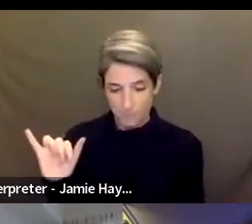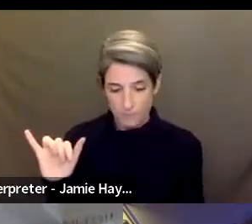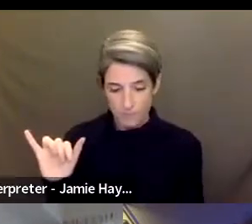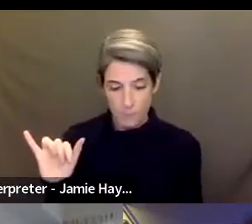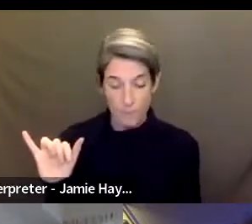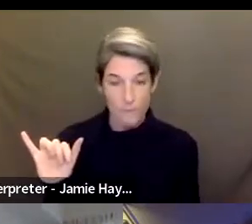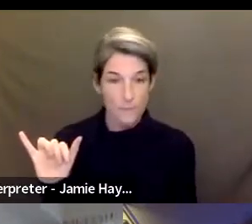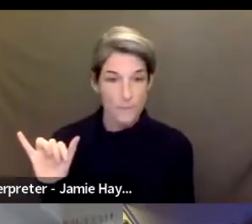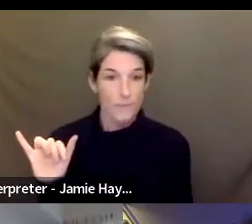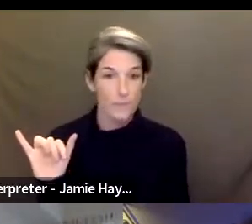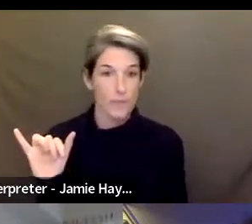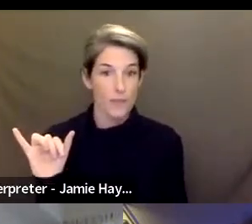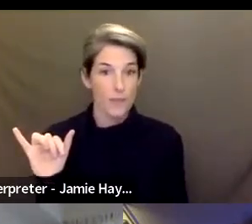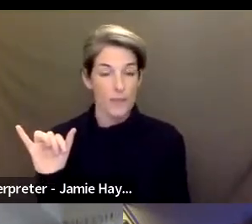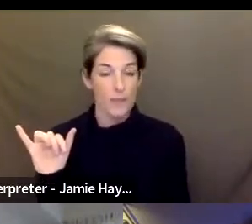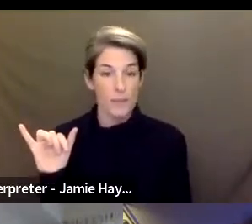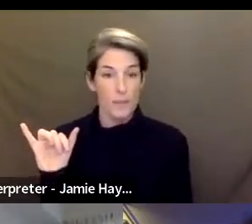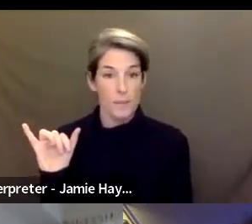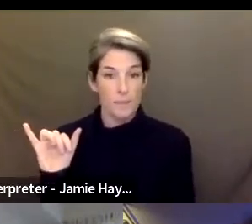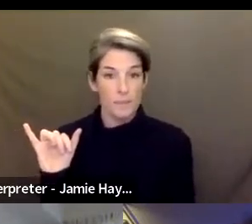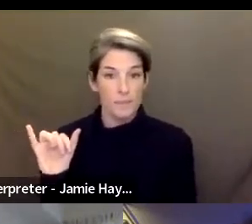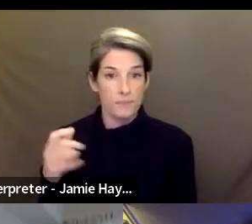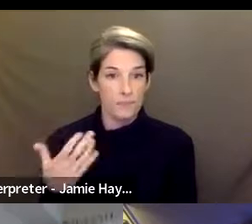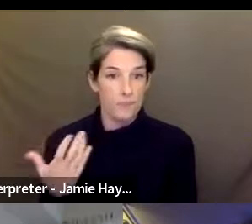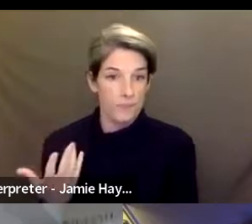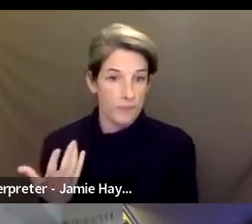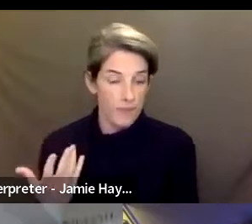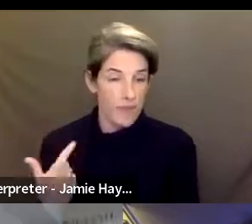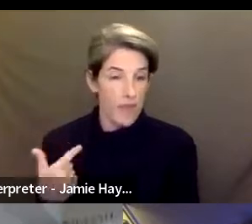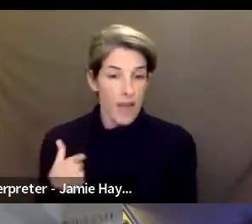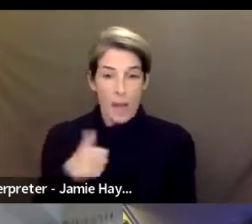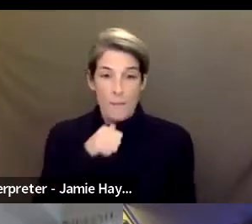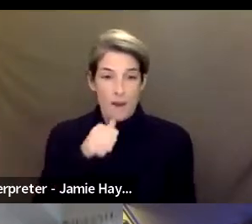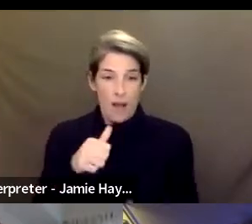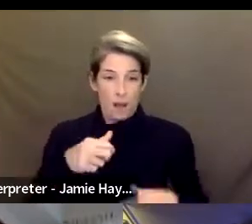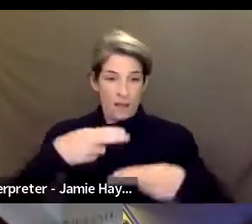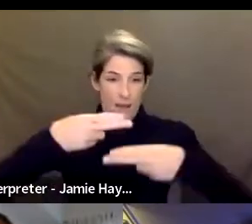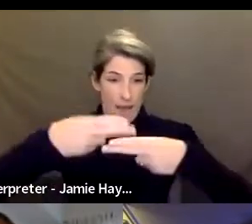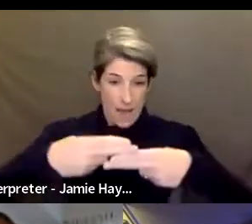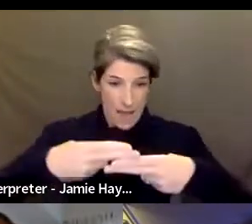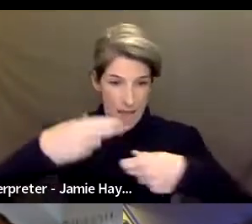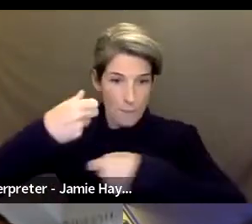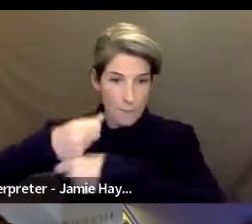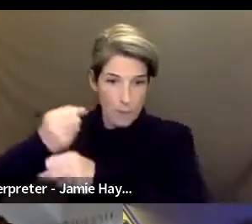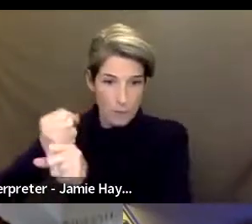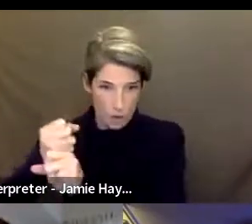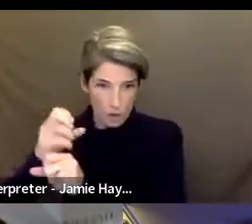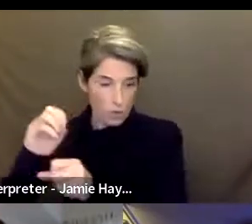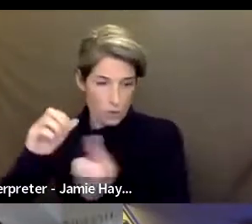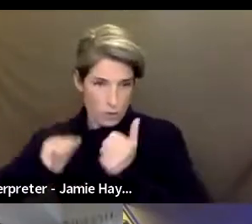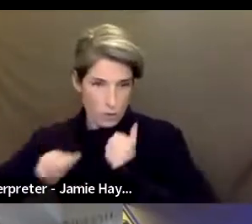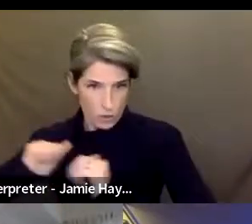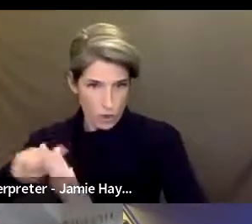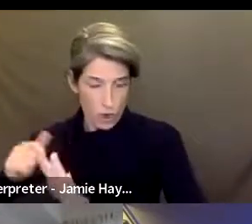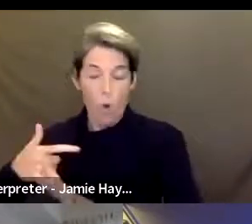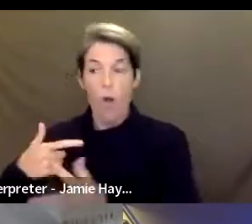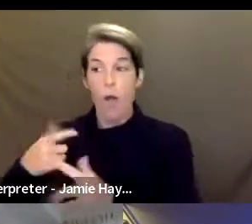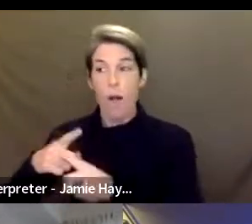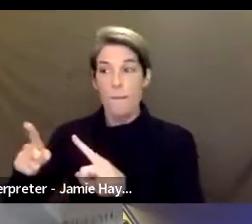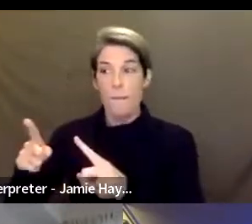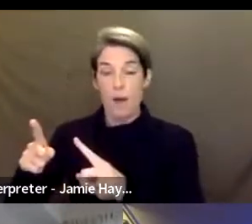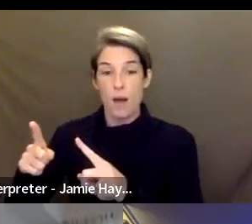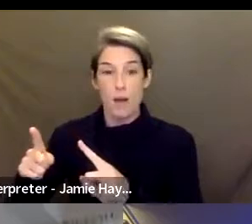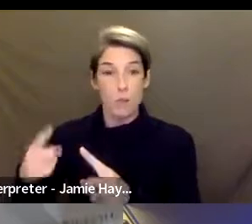even there was some people, I won't name productions, but there was a production that I'm not associated with that